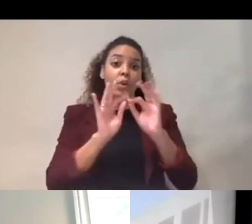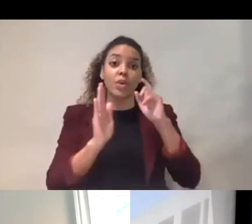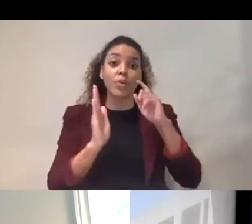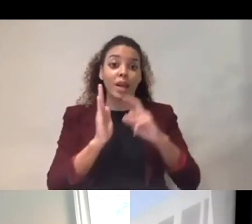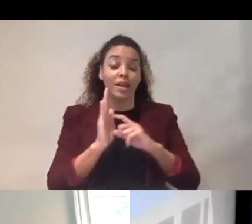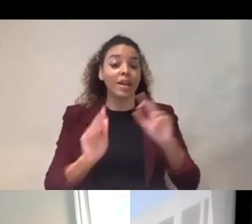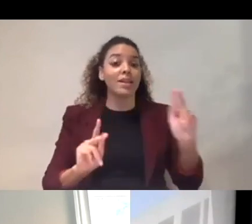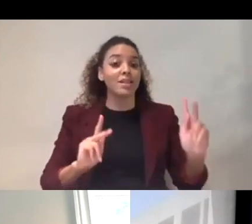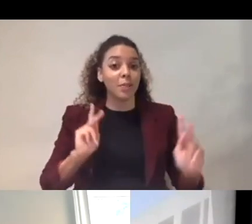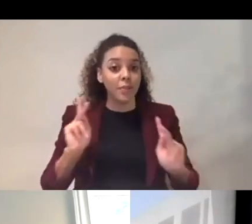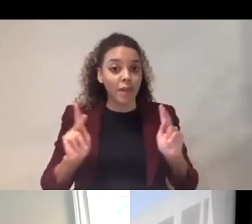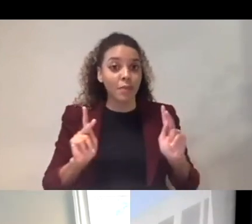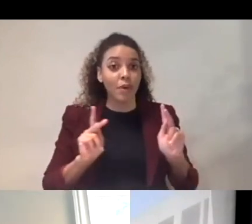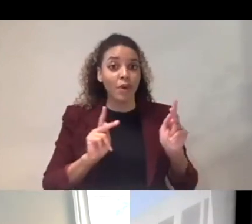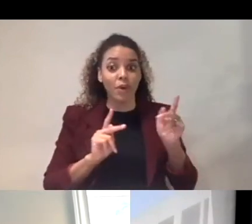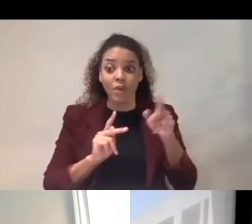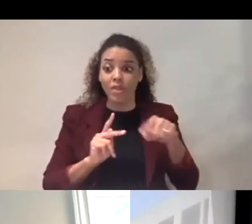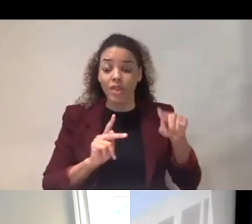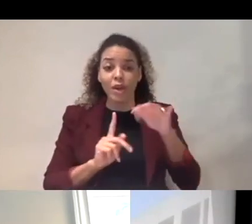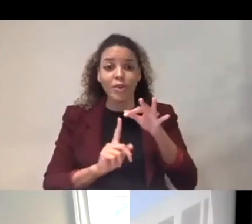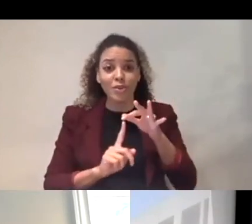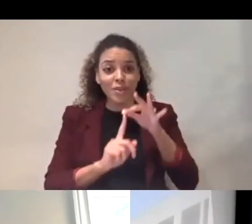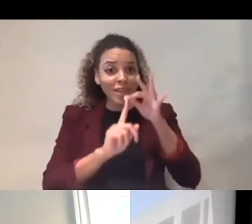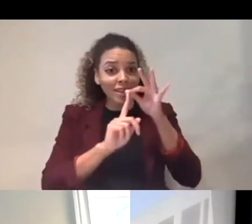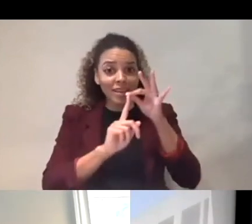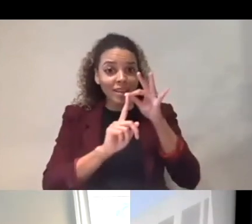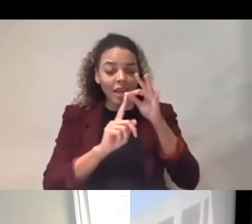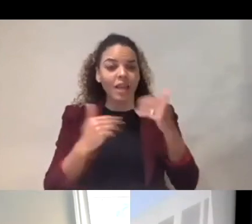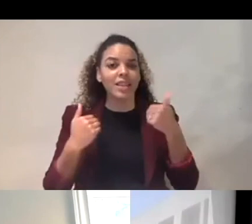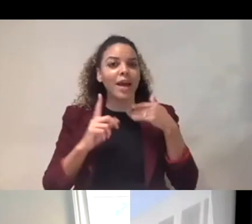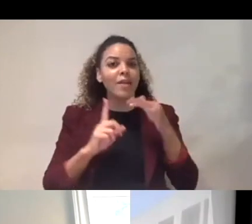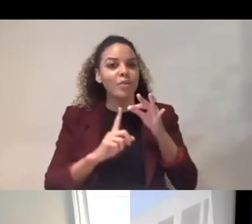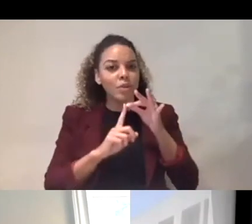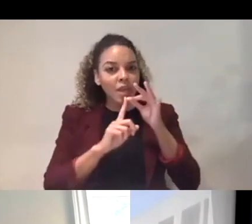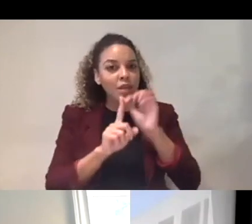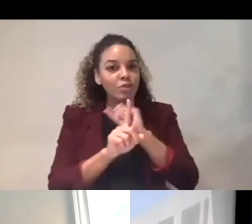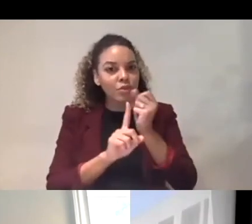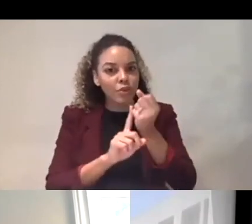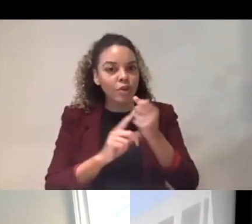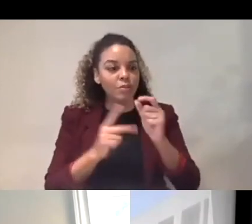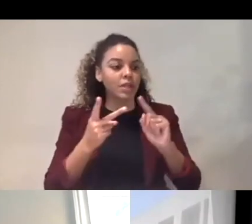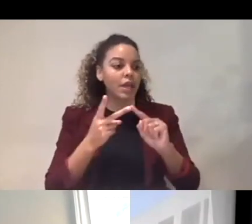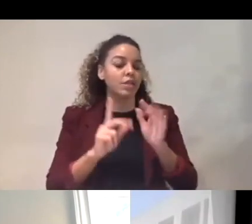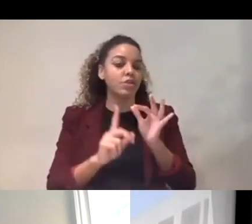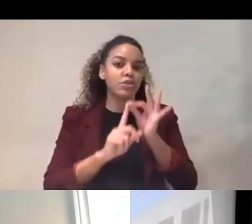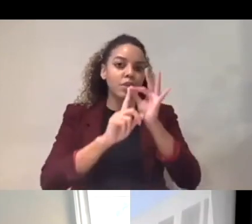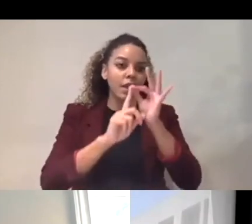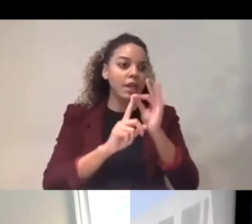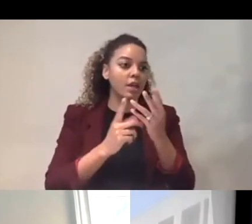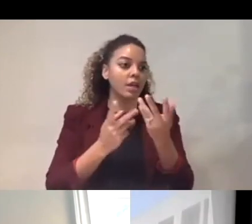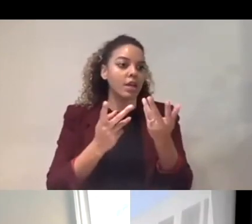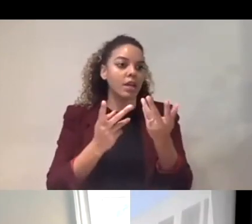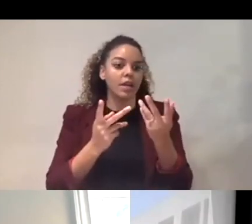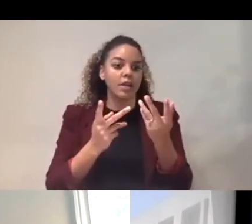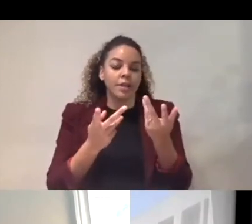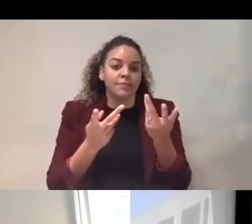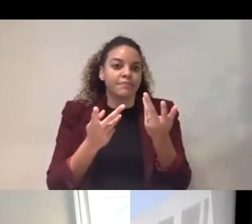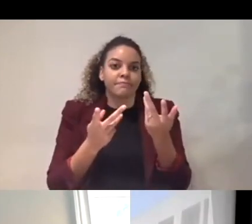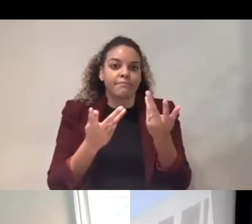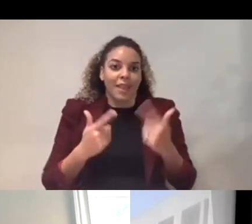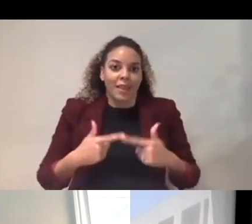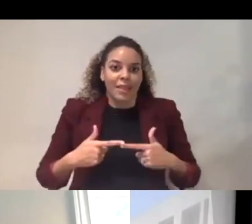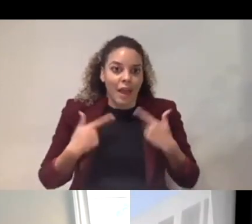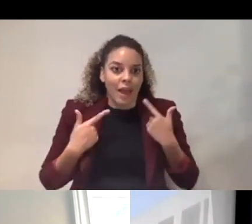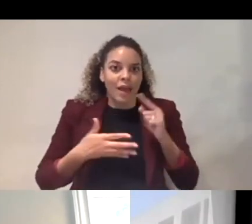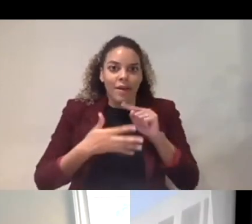are unique. People have unique circumstances and experiences. And as disability intersects with other ways that people